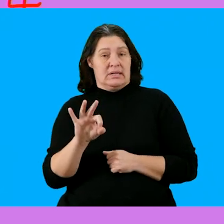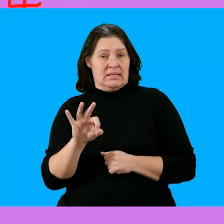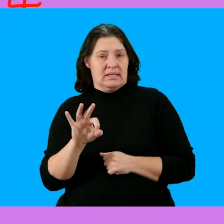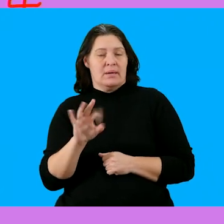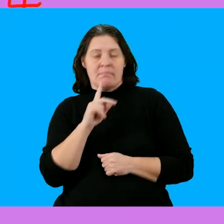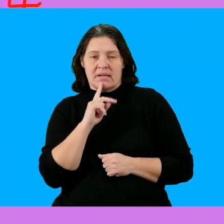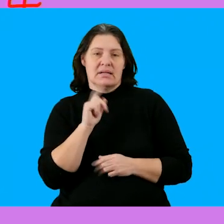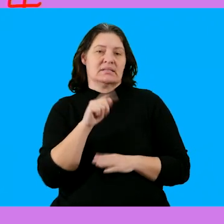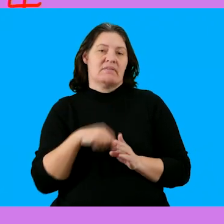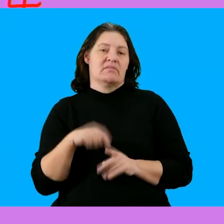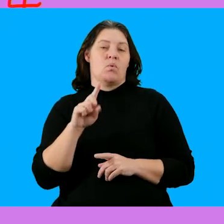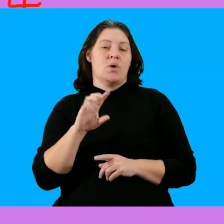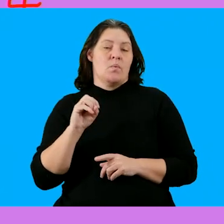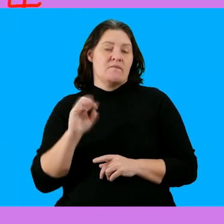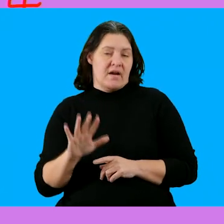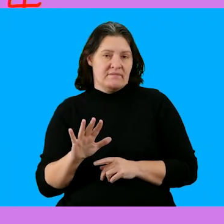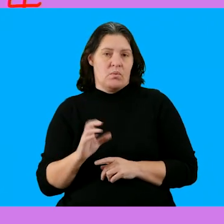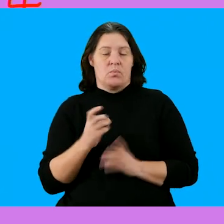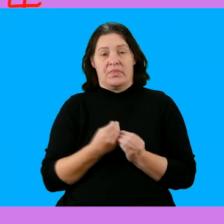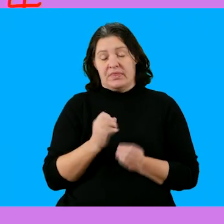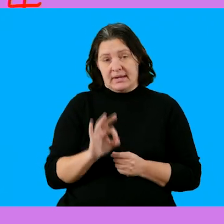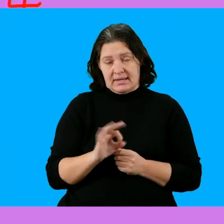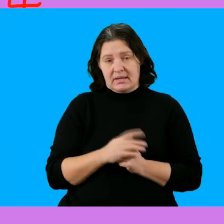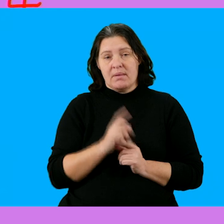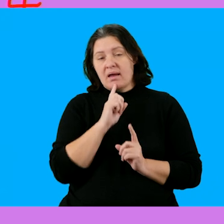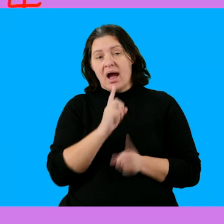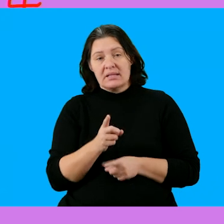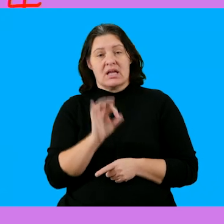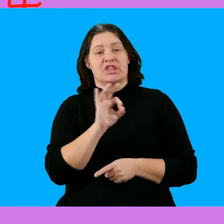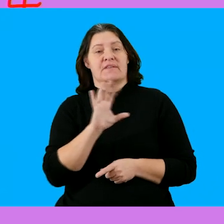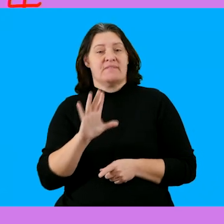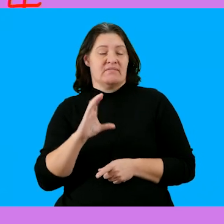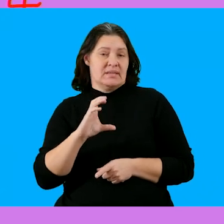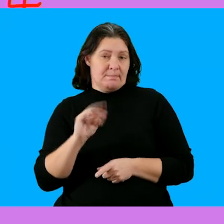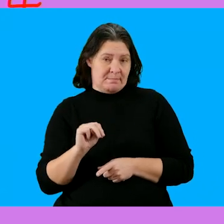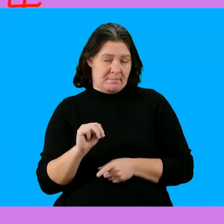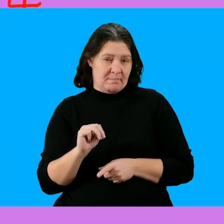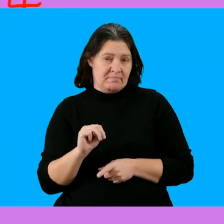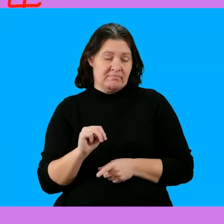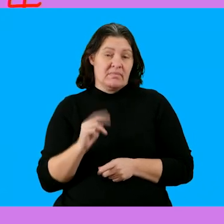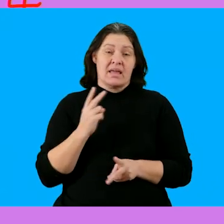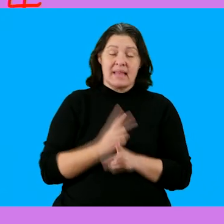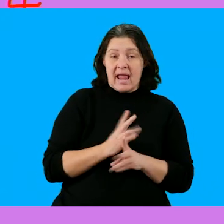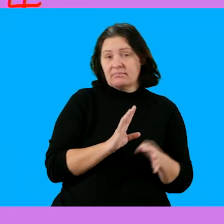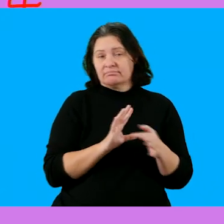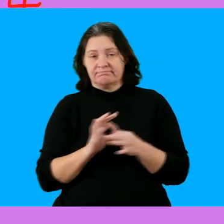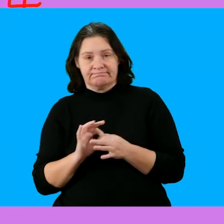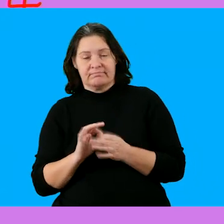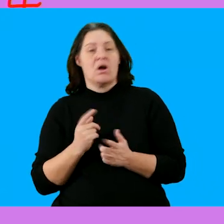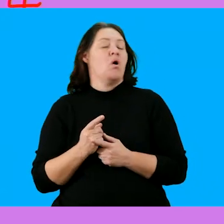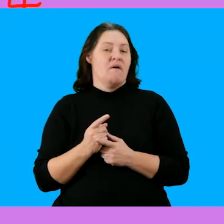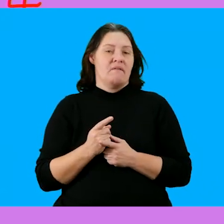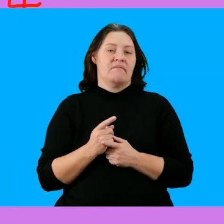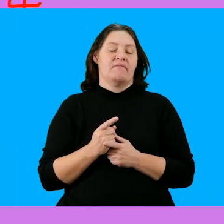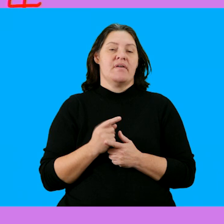1:3. Therefore, I divided the 105 with 3. I got an answer of 35 centimeters. Then I related